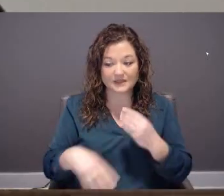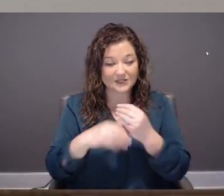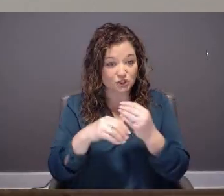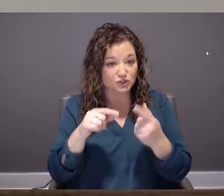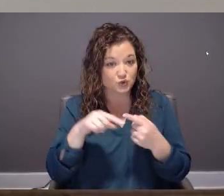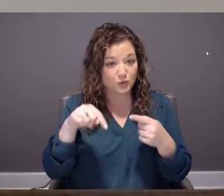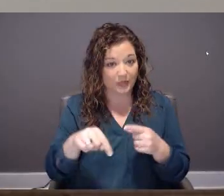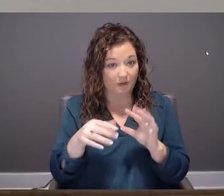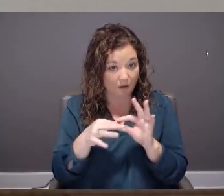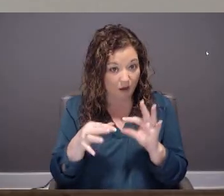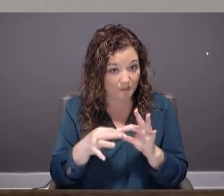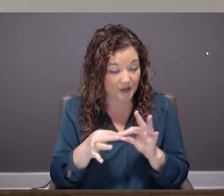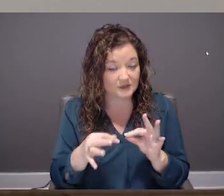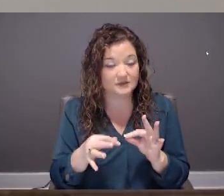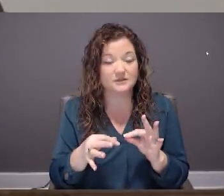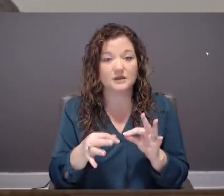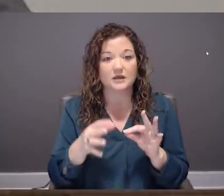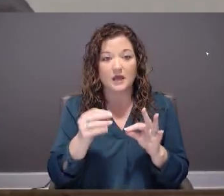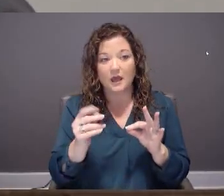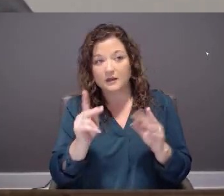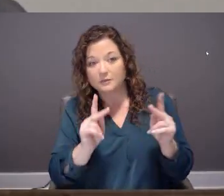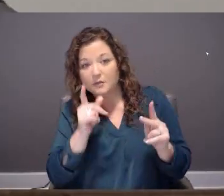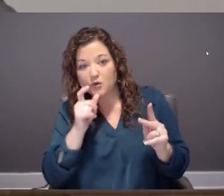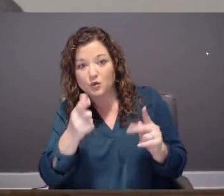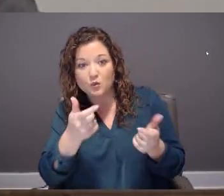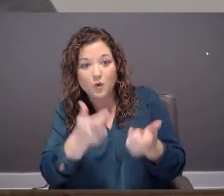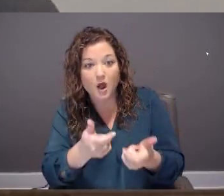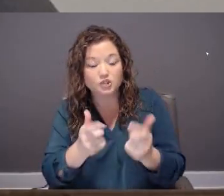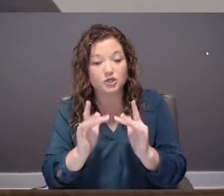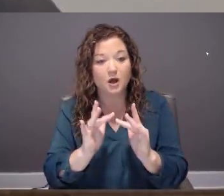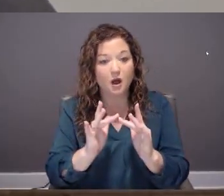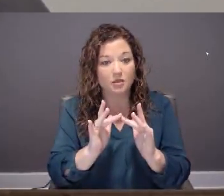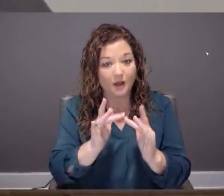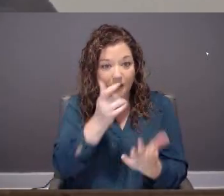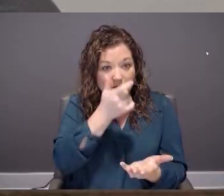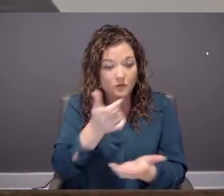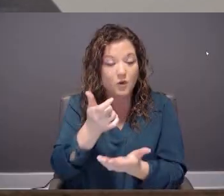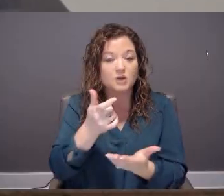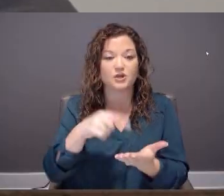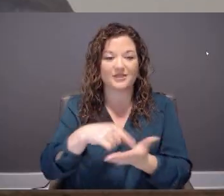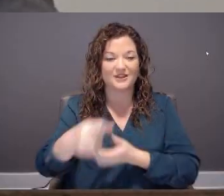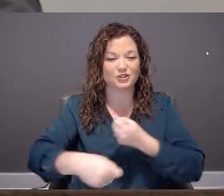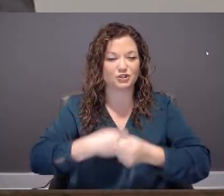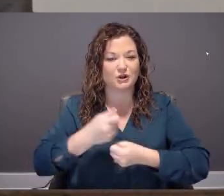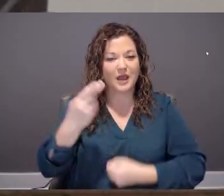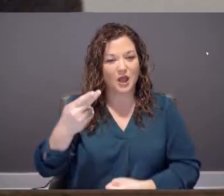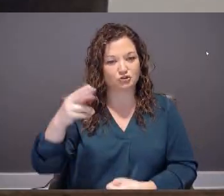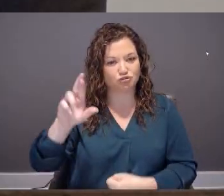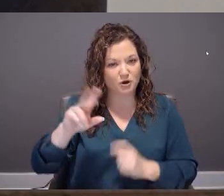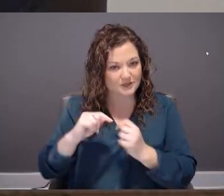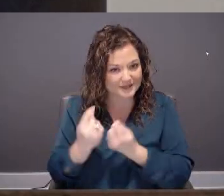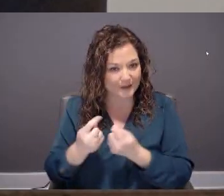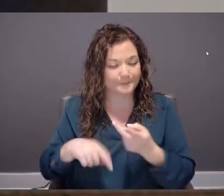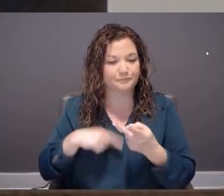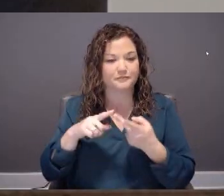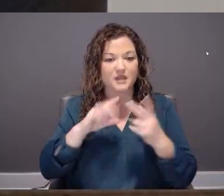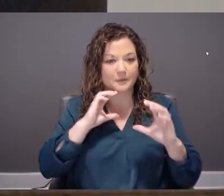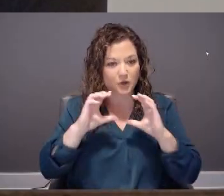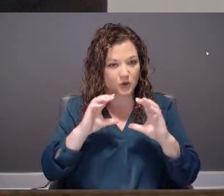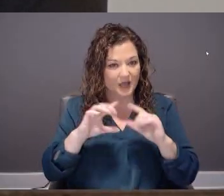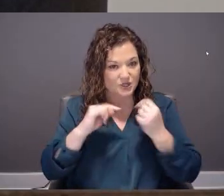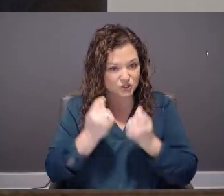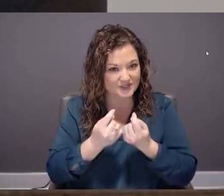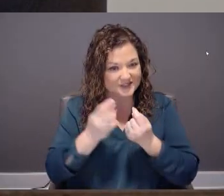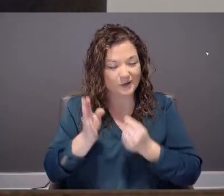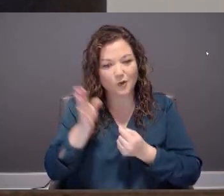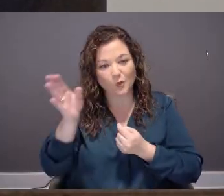watching on the video, this year we also had our human resources team and communications team go a little further